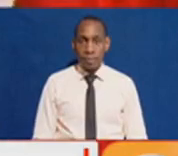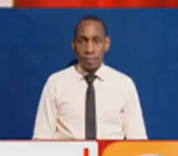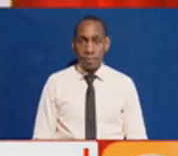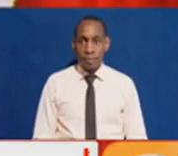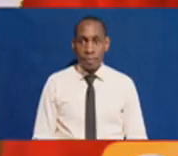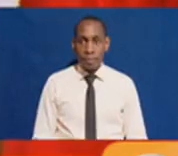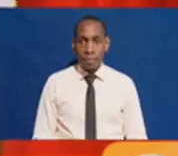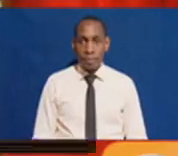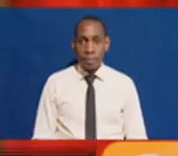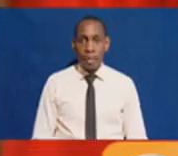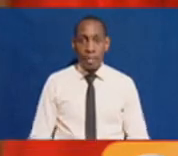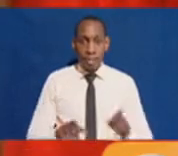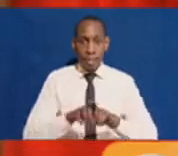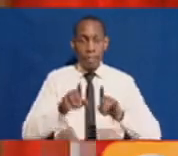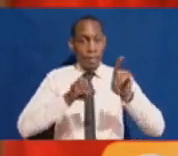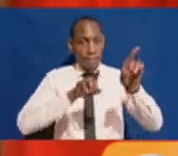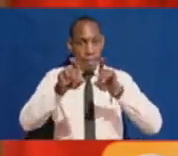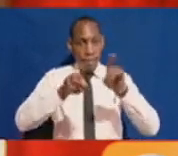Na